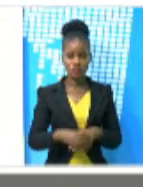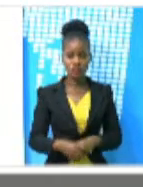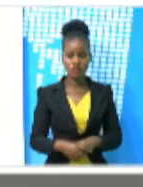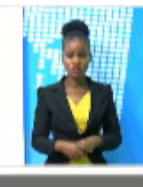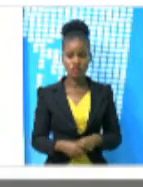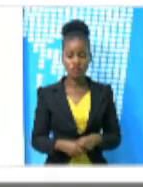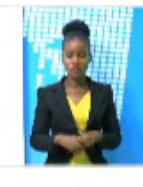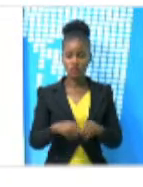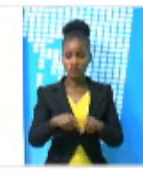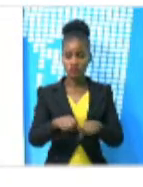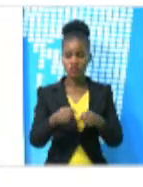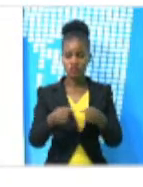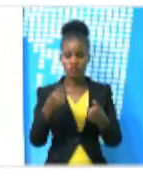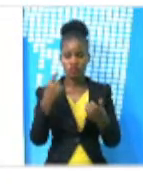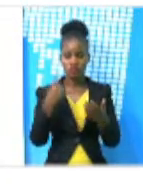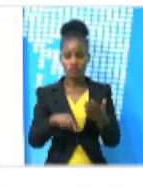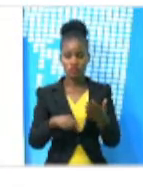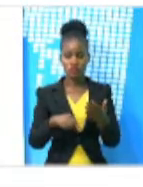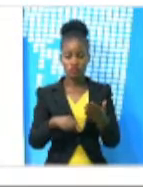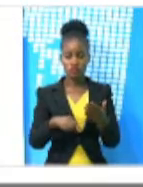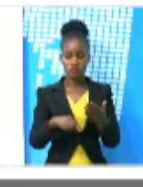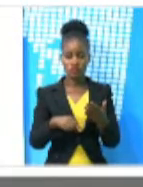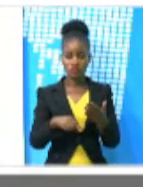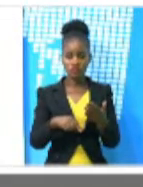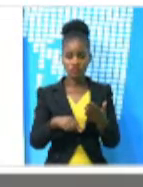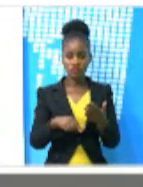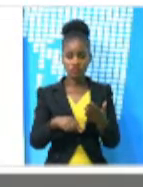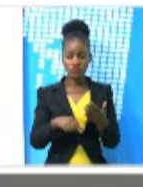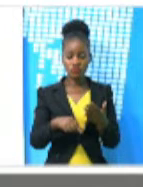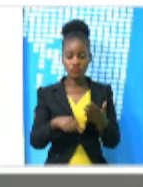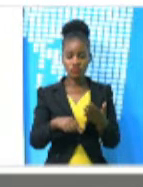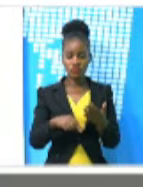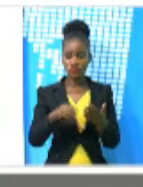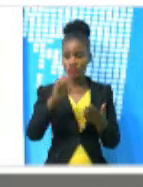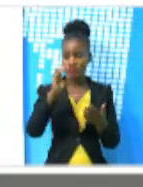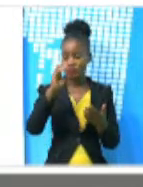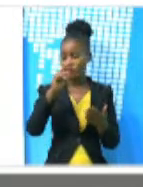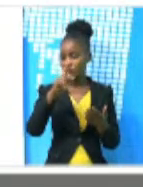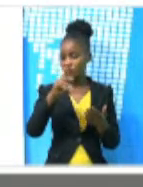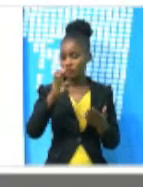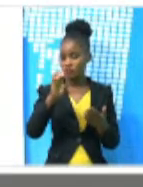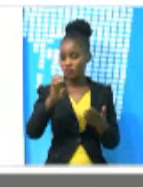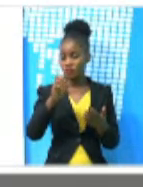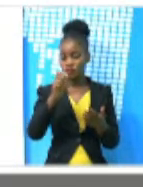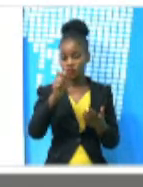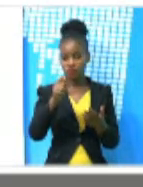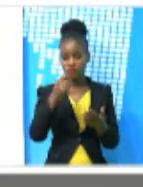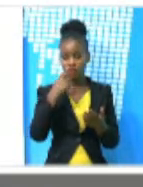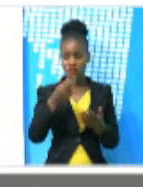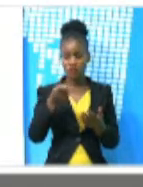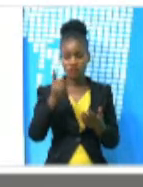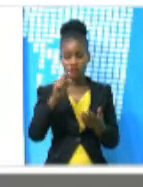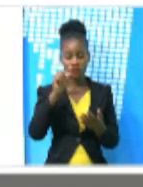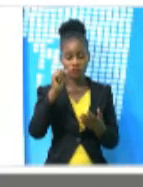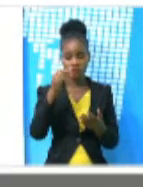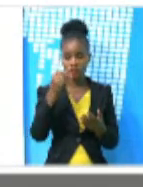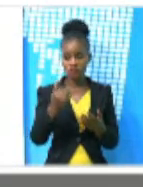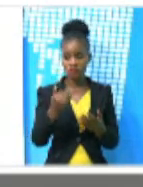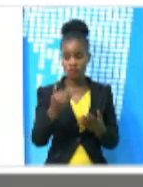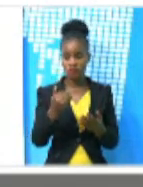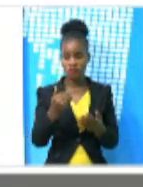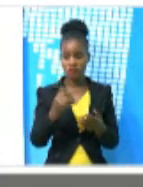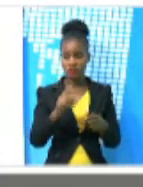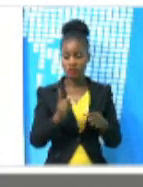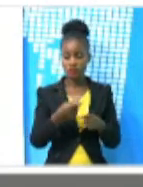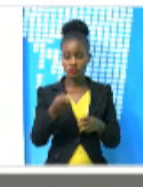Ground breaks, they were just the grounds of the CPF. So they're just drilling for data acquisition, okay, for clarity. Okay, now when you